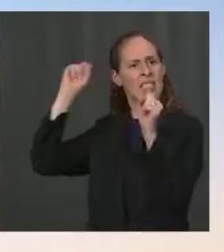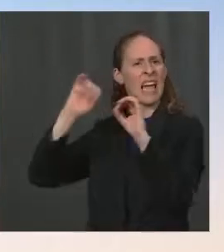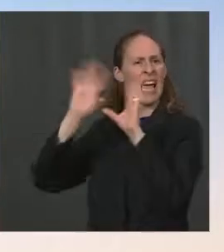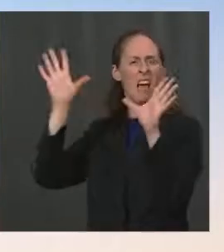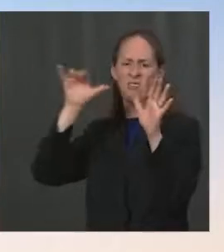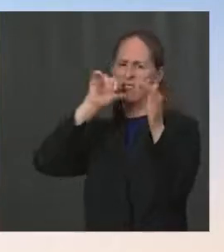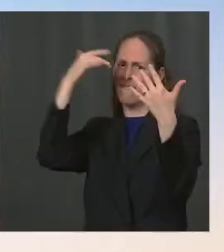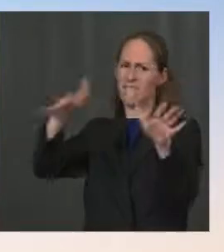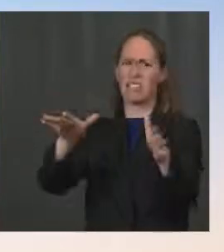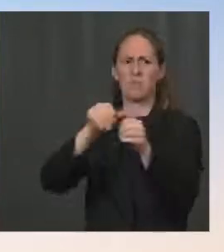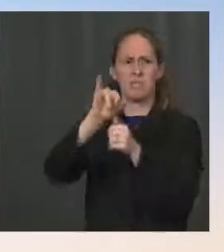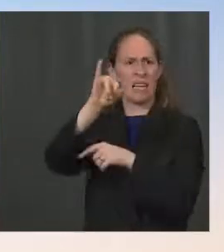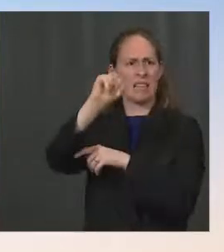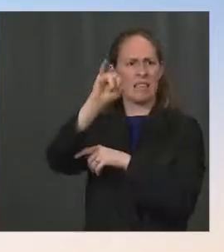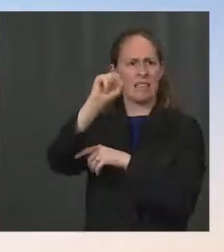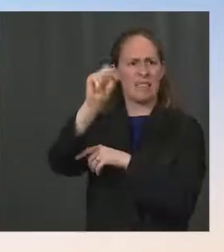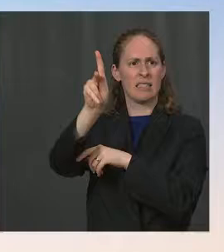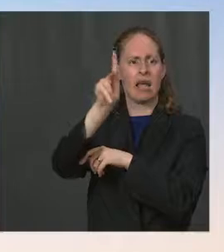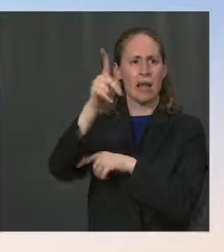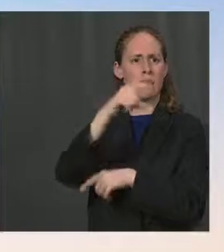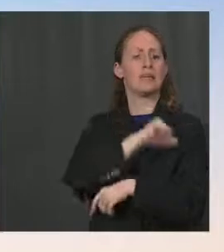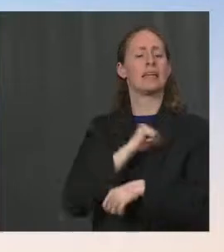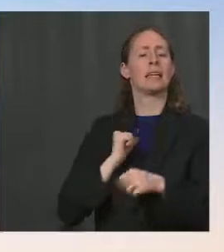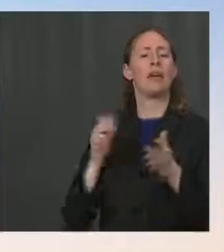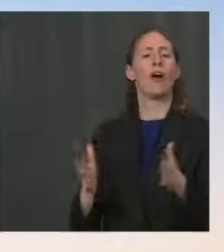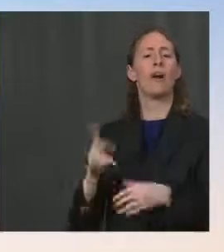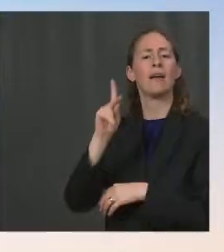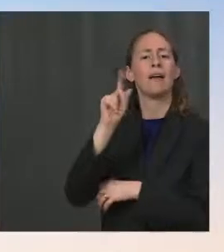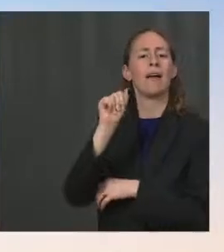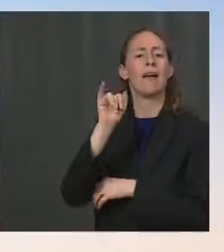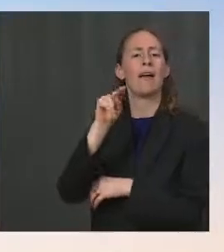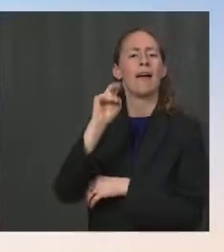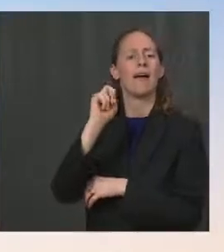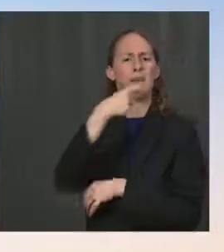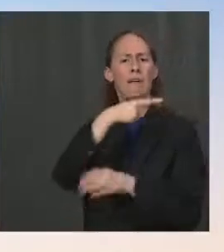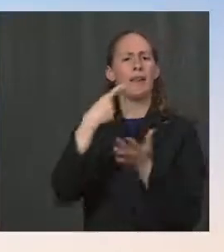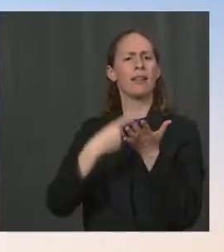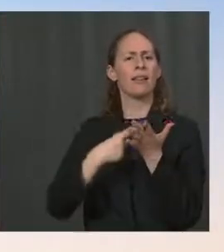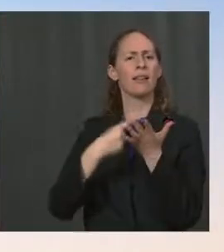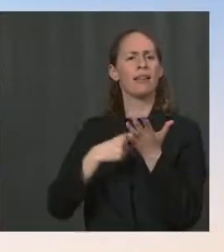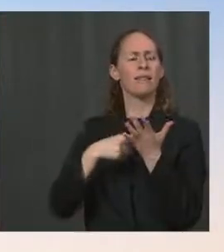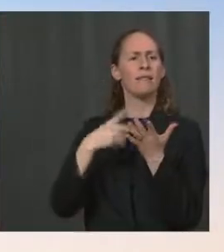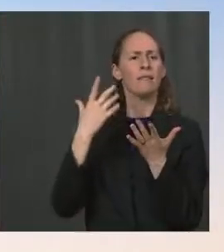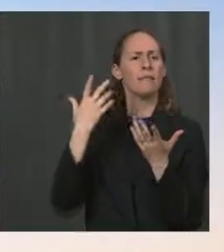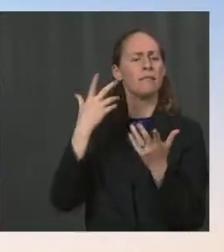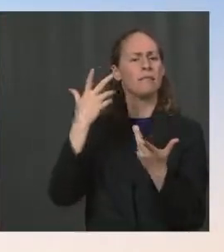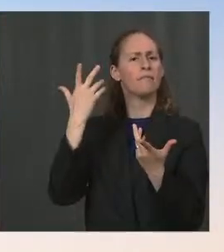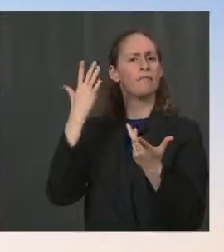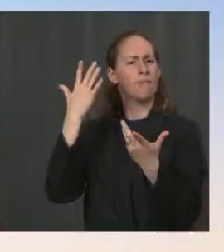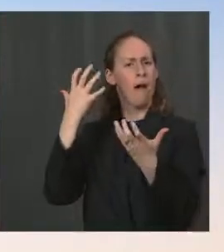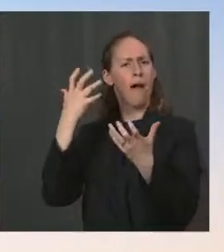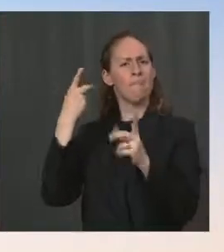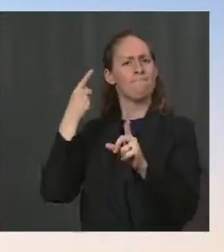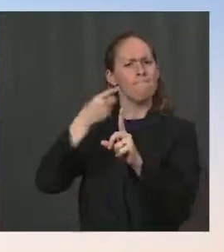of Afghanistan, was talking about working toward a new sort of superseding AUMF. Mm-hmm. Is this something the White House is interested